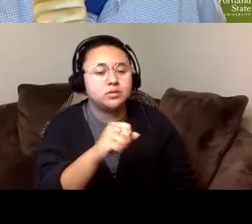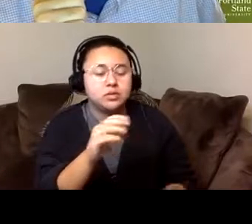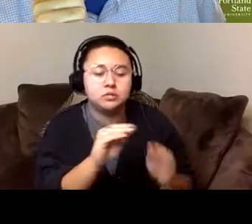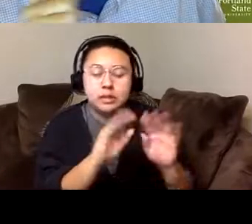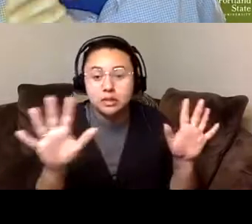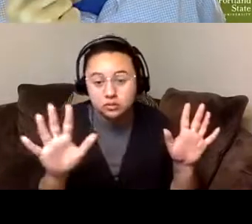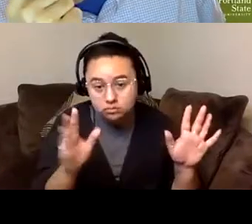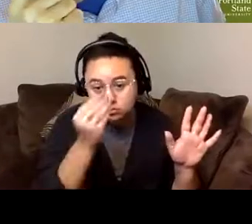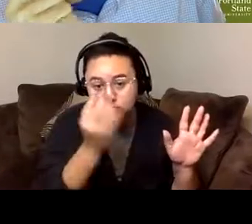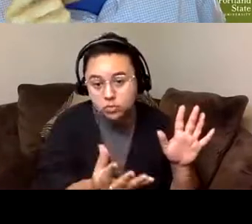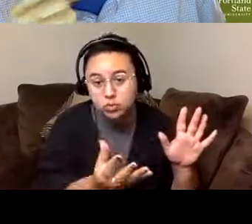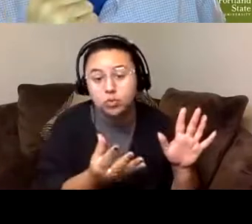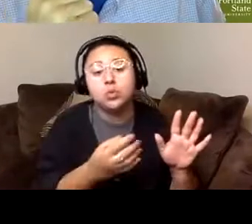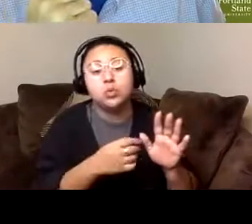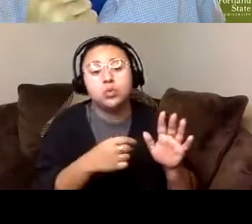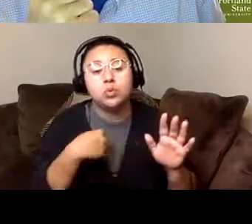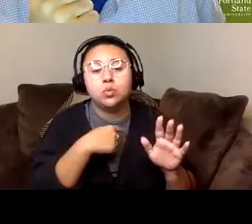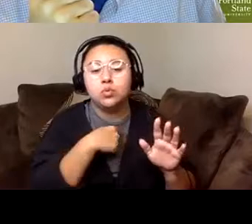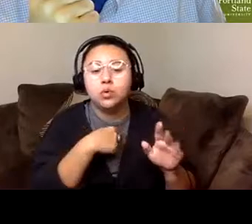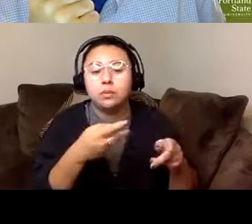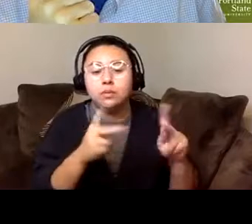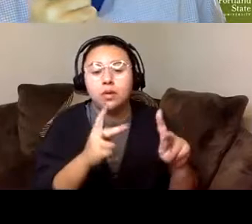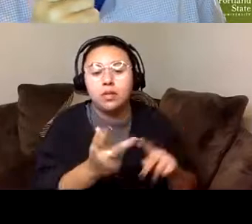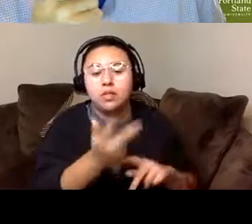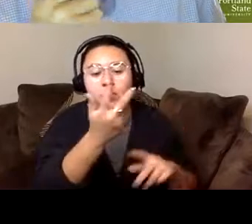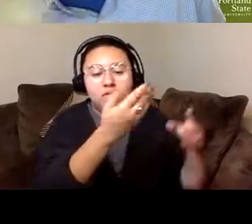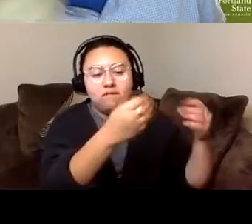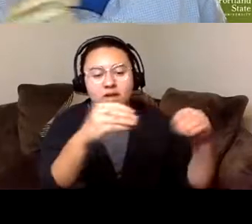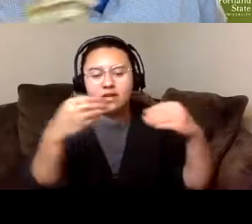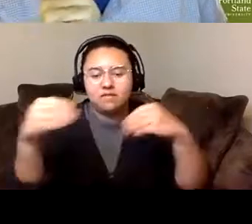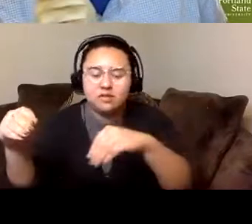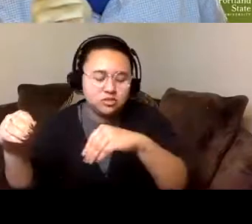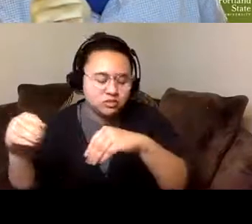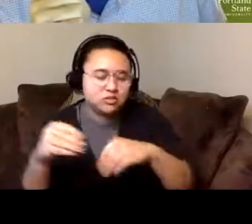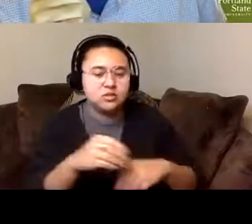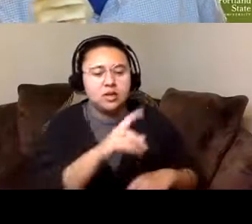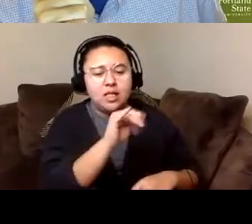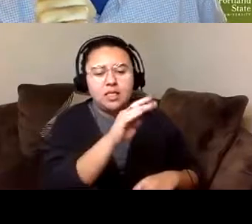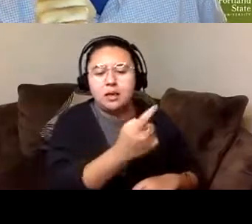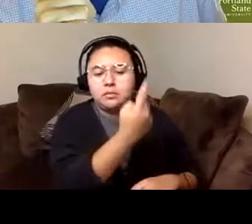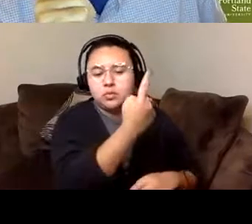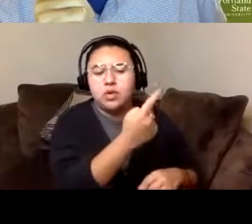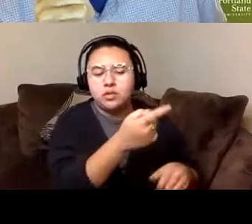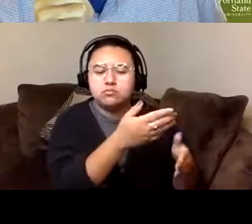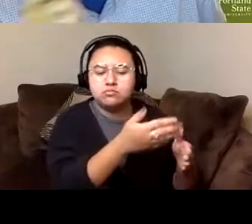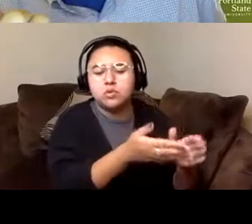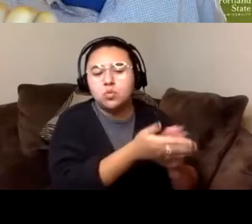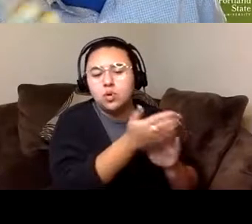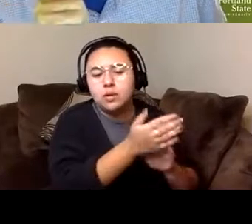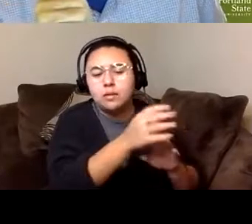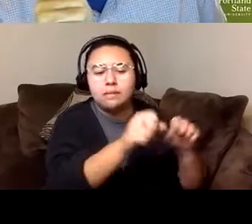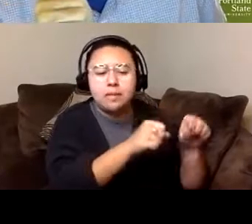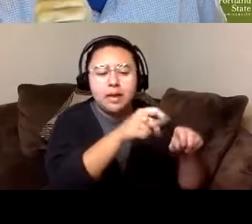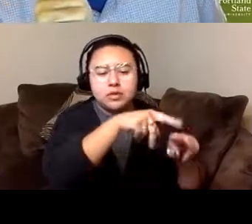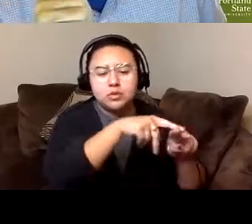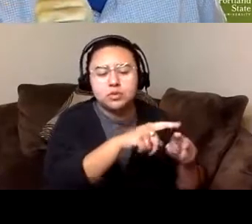know, we're permitting three vendors right now. So Lime is one, they're the one that's operating bikes and scooters, but we also have